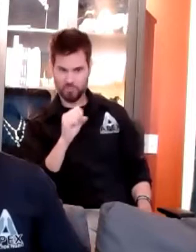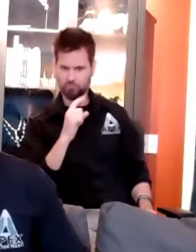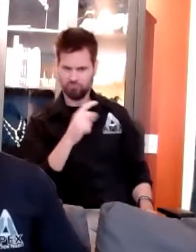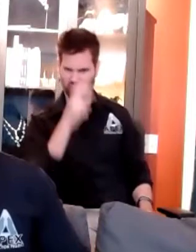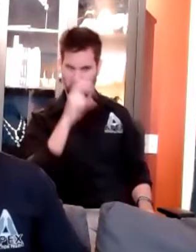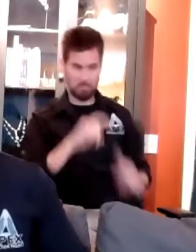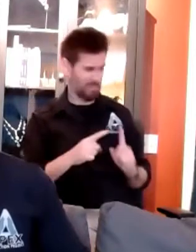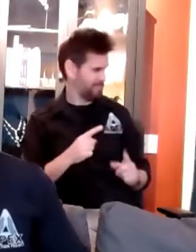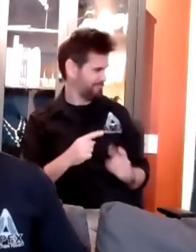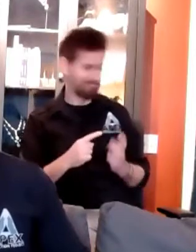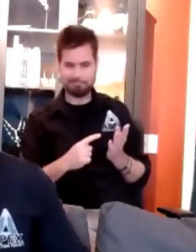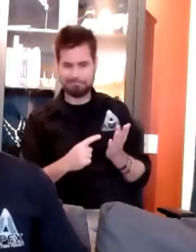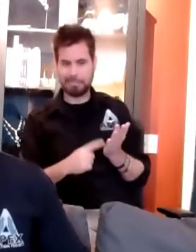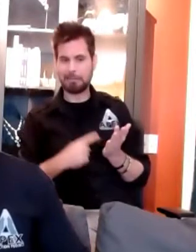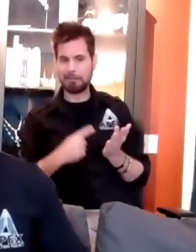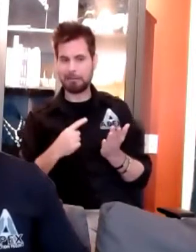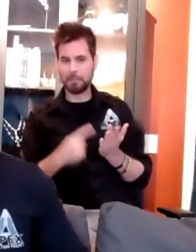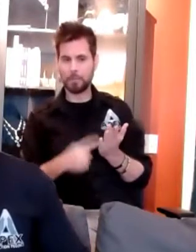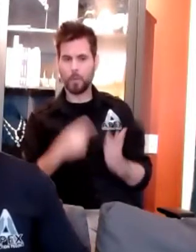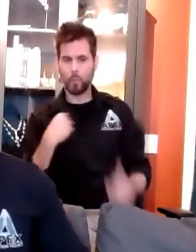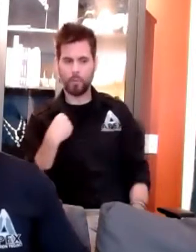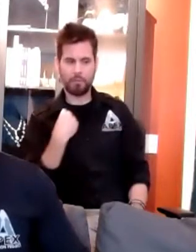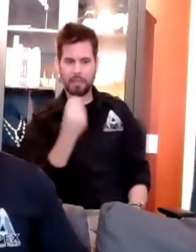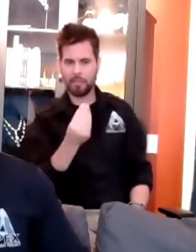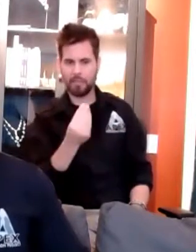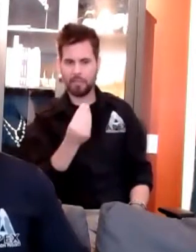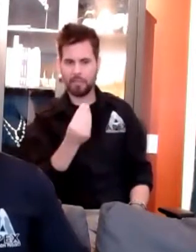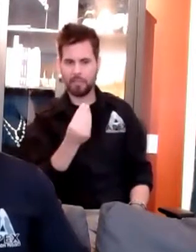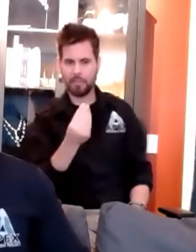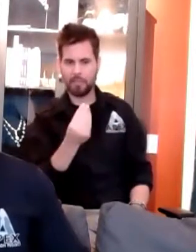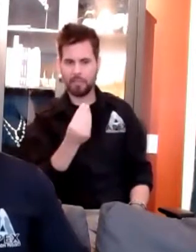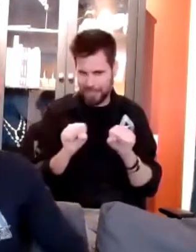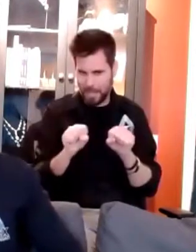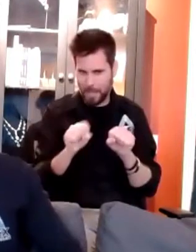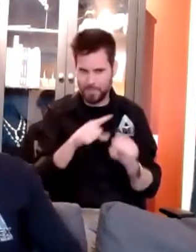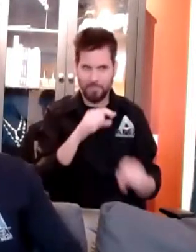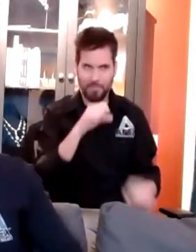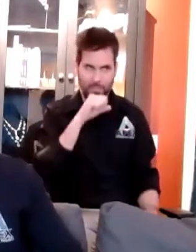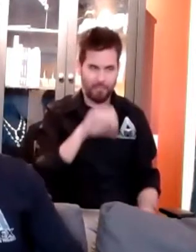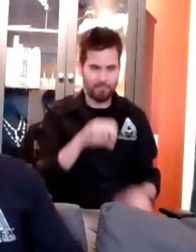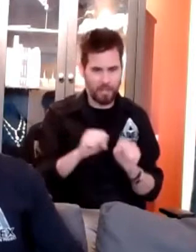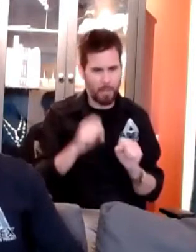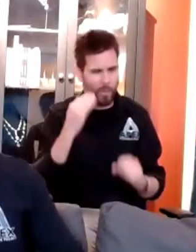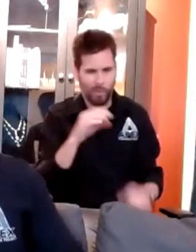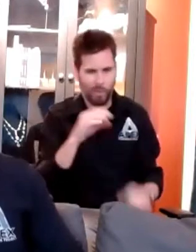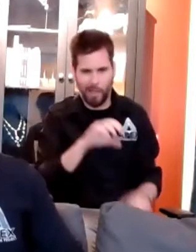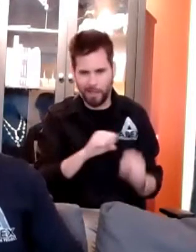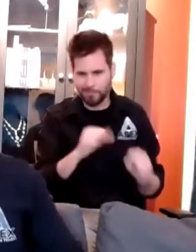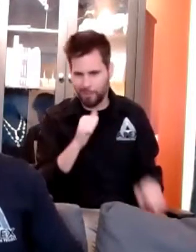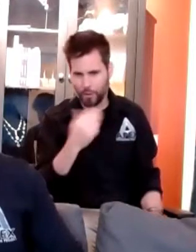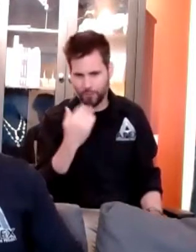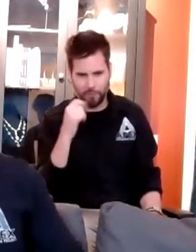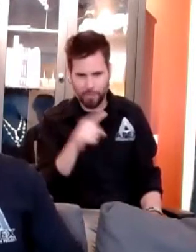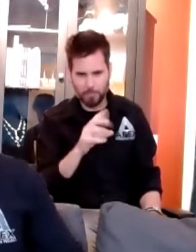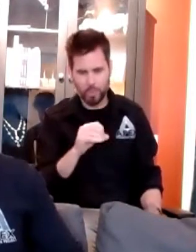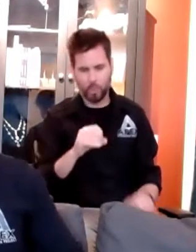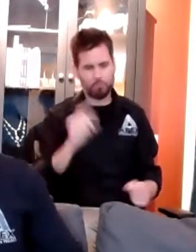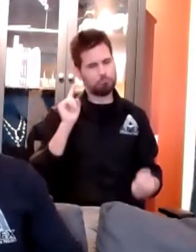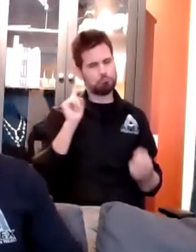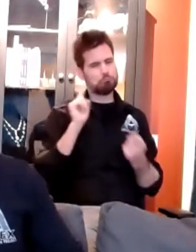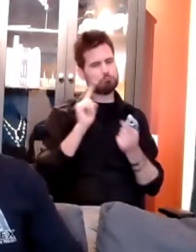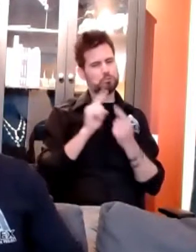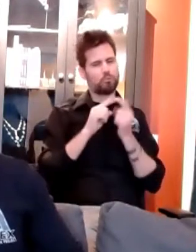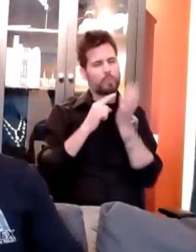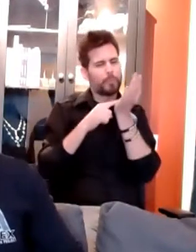but occasionally we will cook up some hot dogs, and they love the hot dogs. But over the years, we stopped doing that